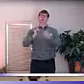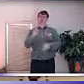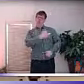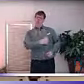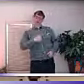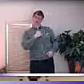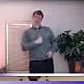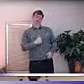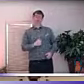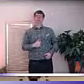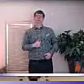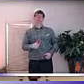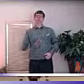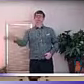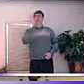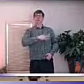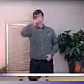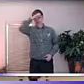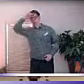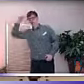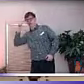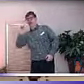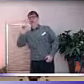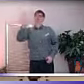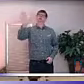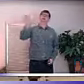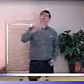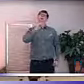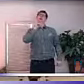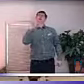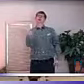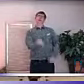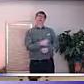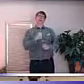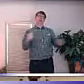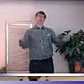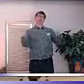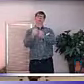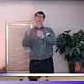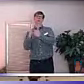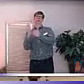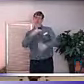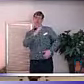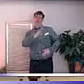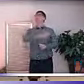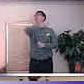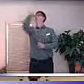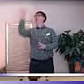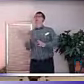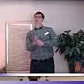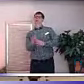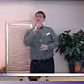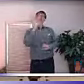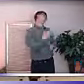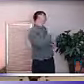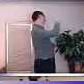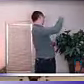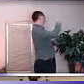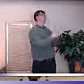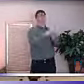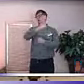self. We recognize that we are of its perfection, that God is in